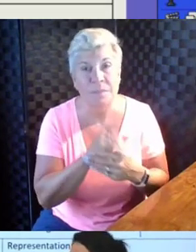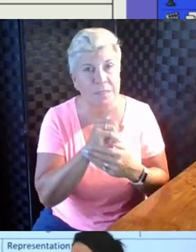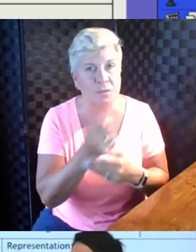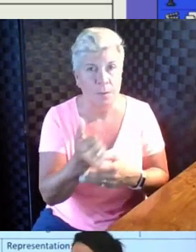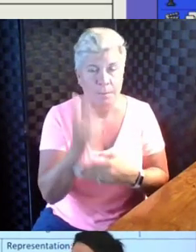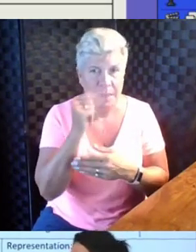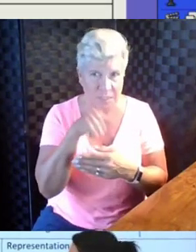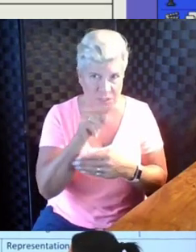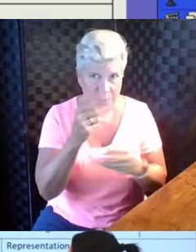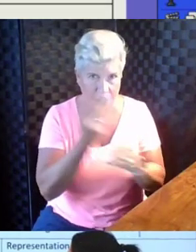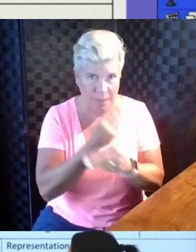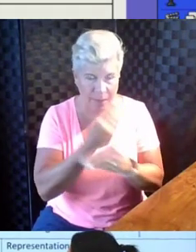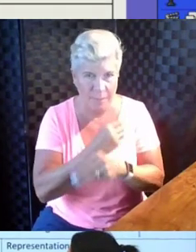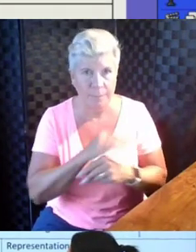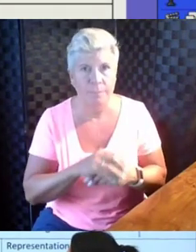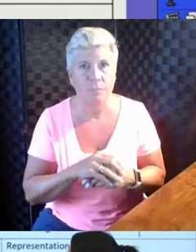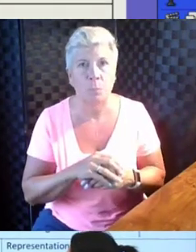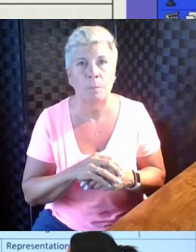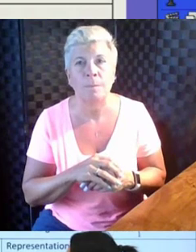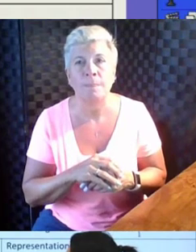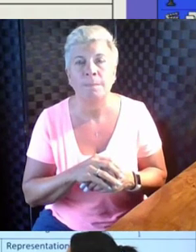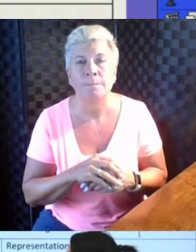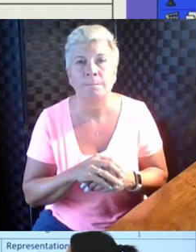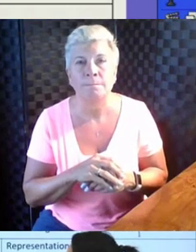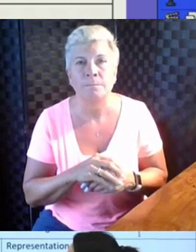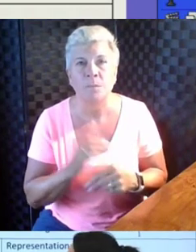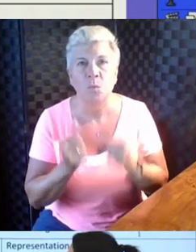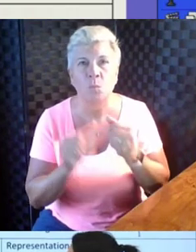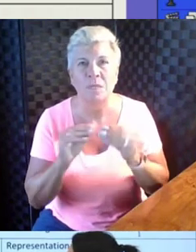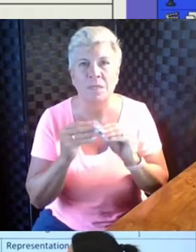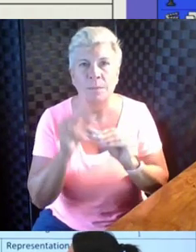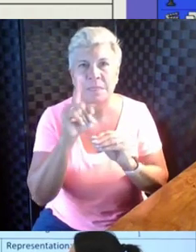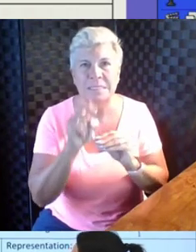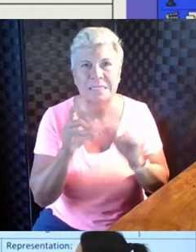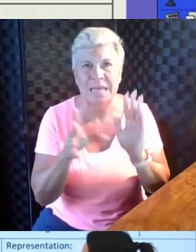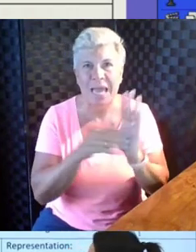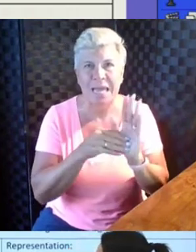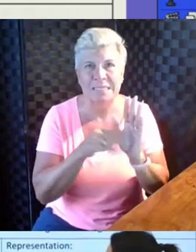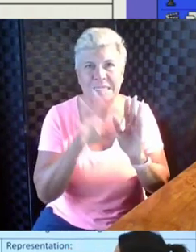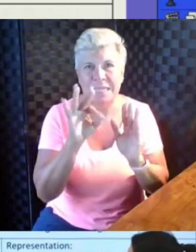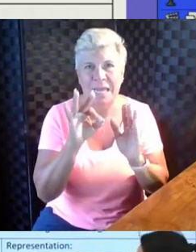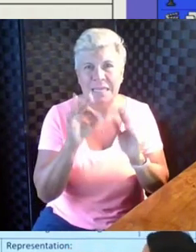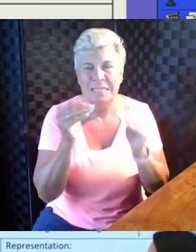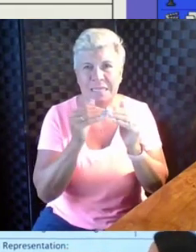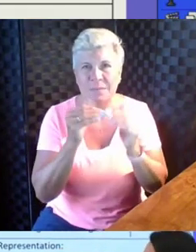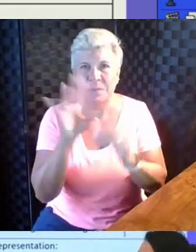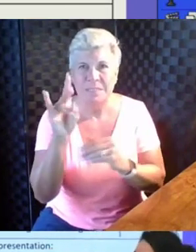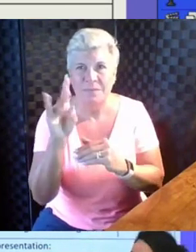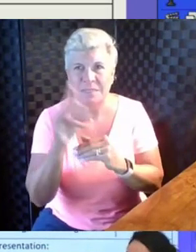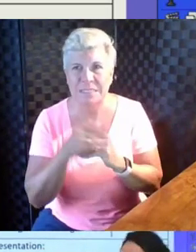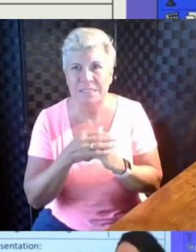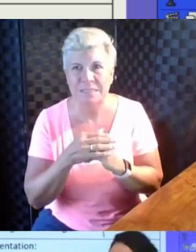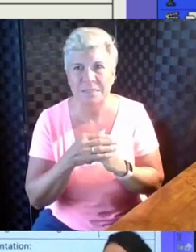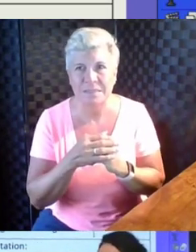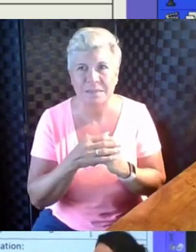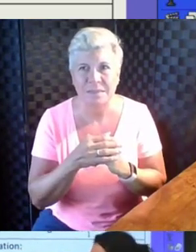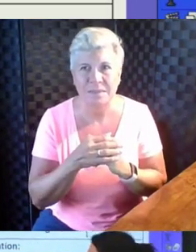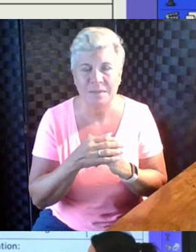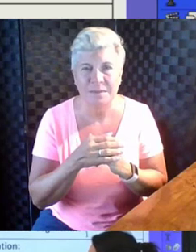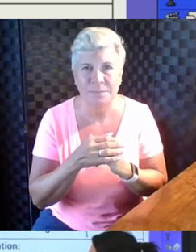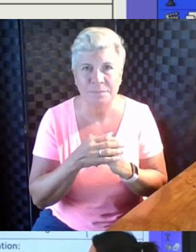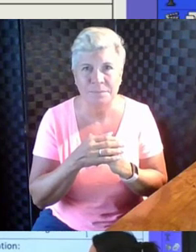need to go back and check our math. What number do we need to add to 9 that would get to 17?